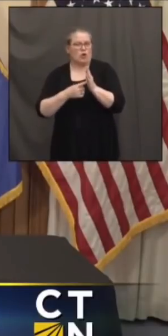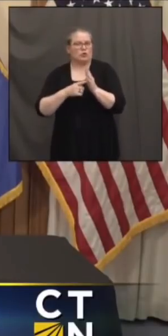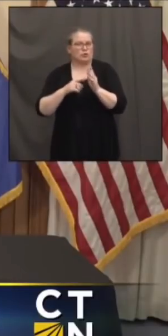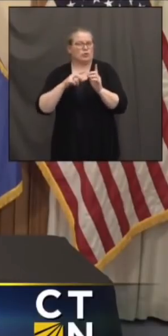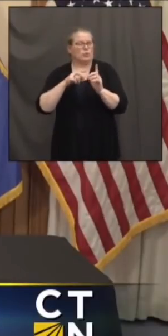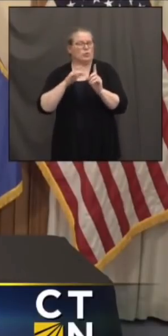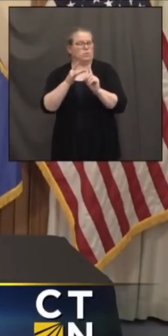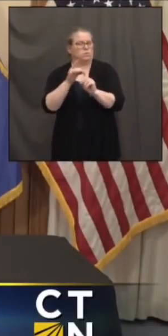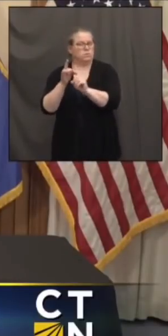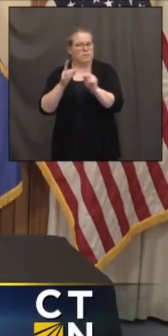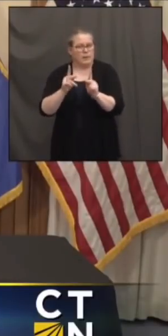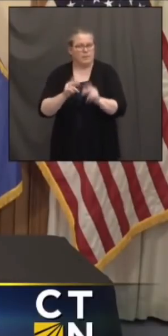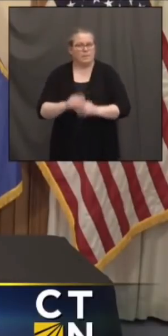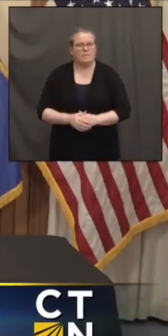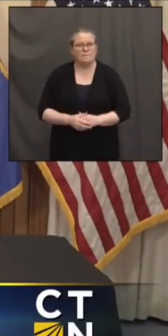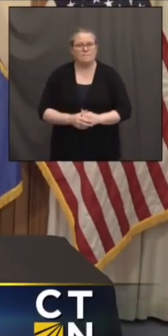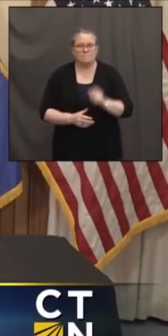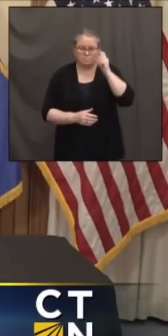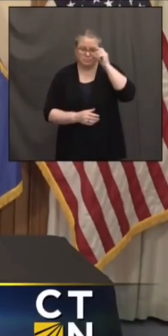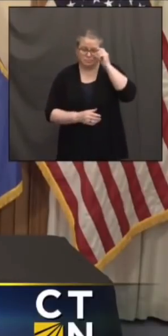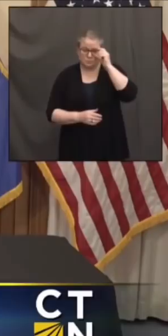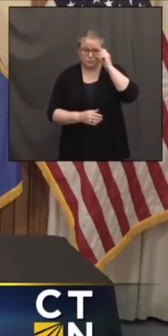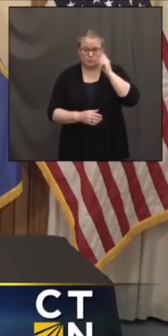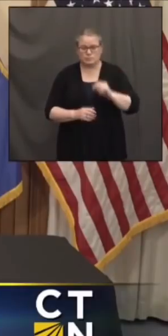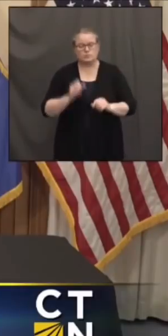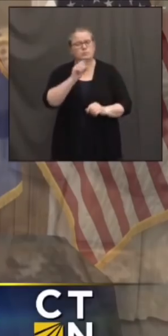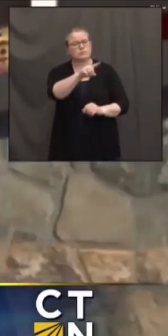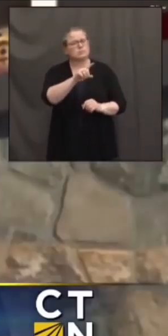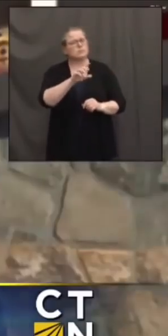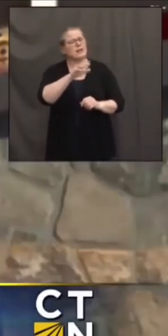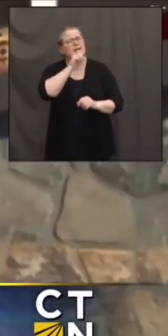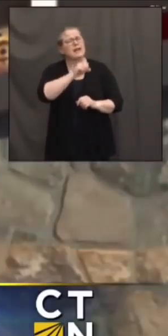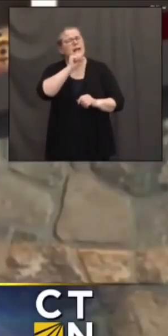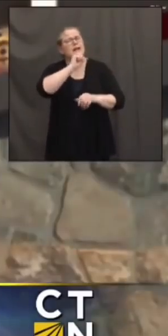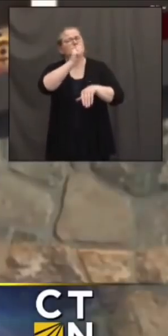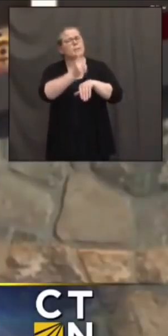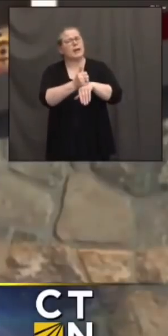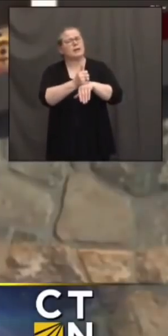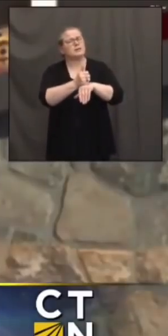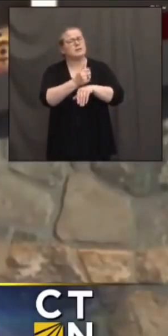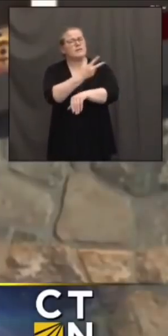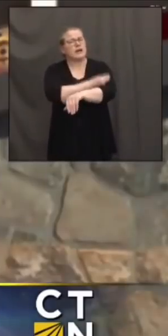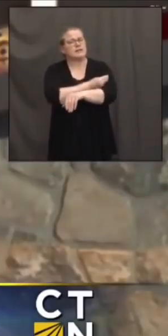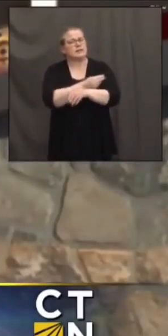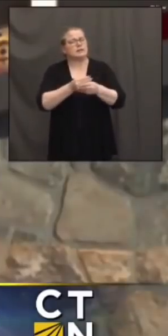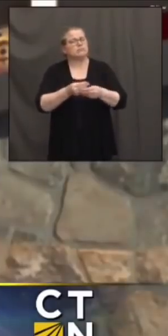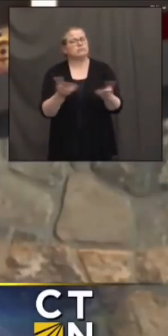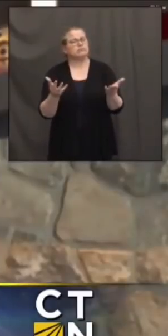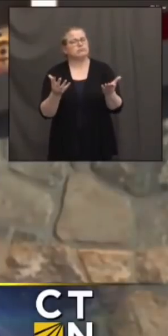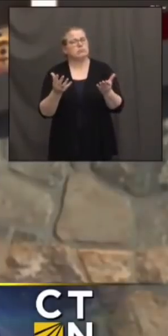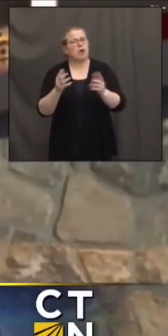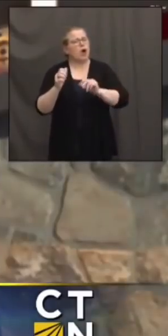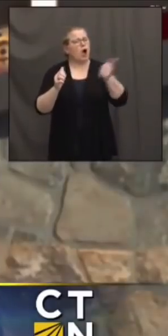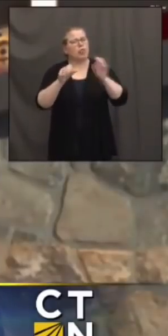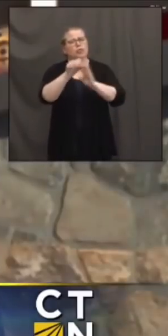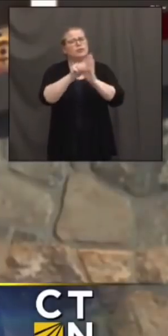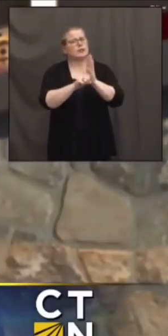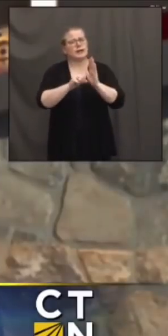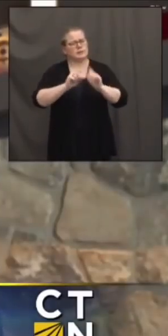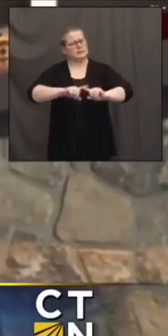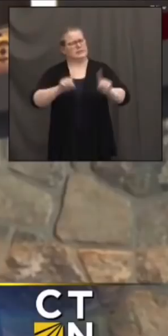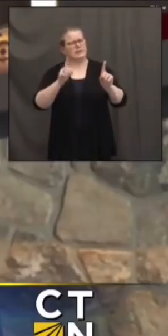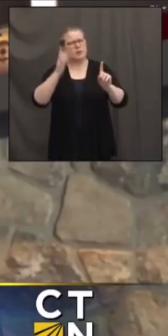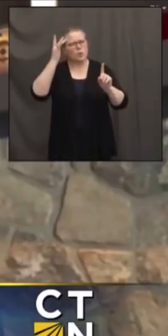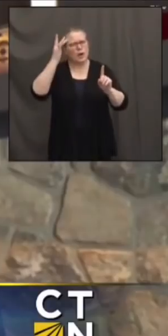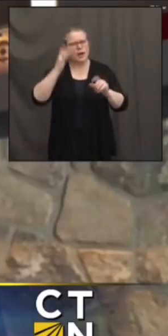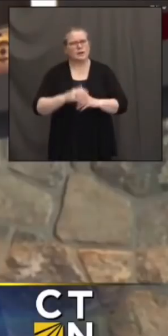haven't followed our lead on it? Well, look, I was advocating an age-based scheme from the outset. I think it's the most